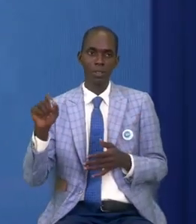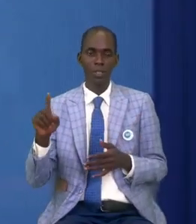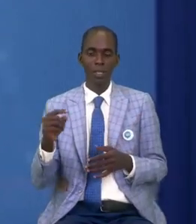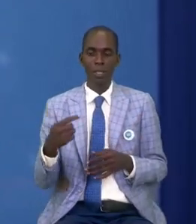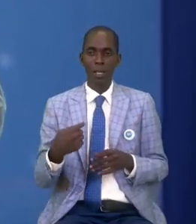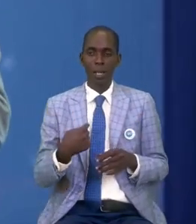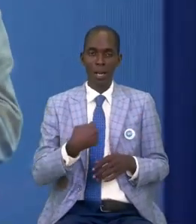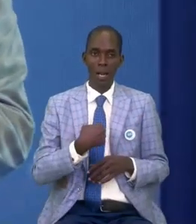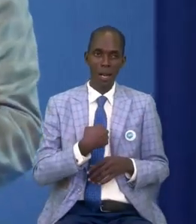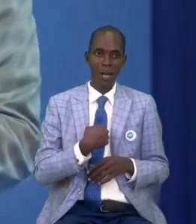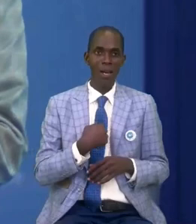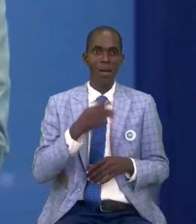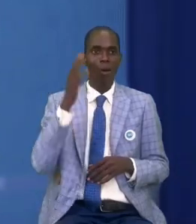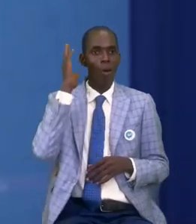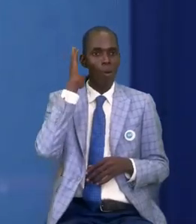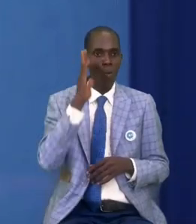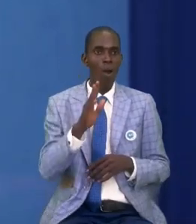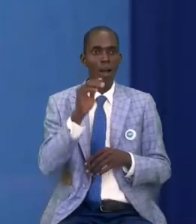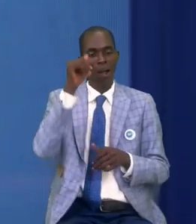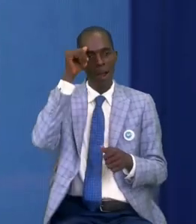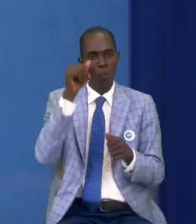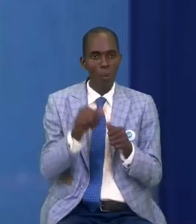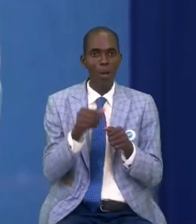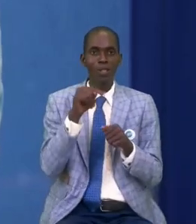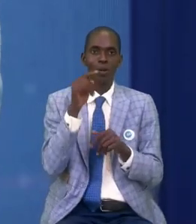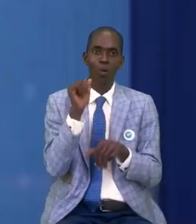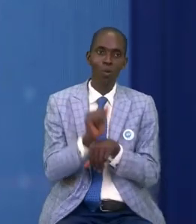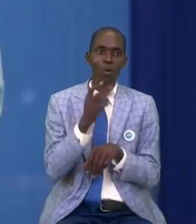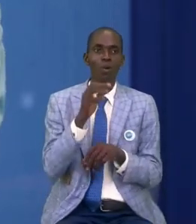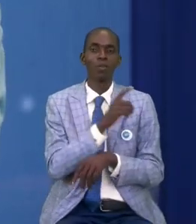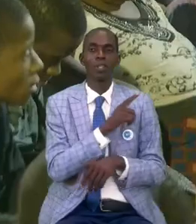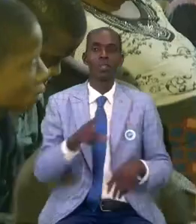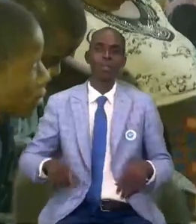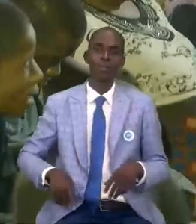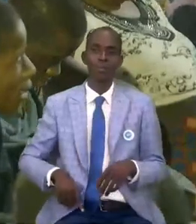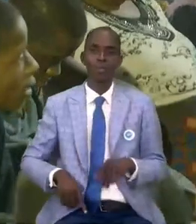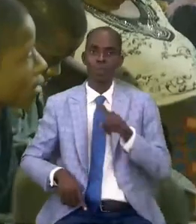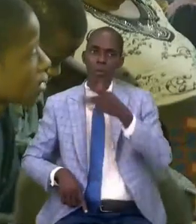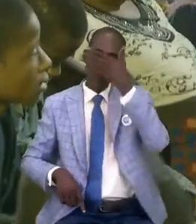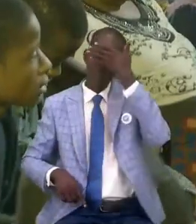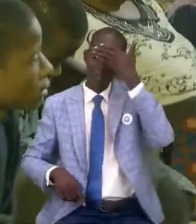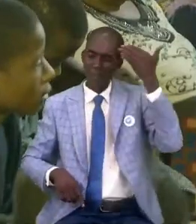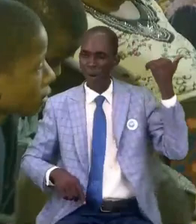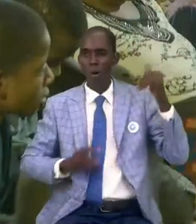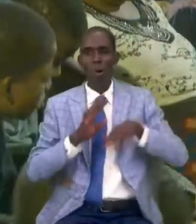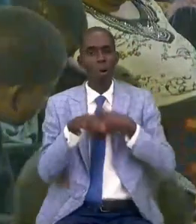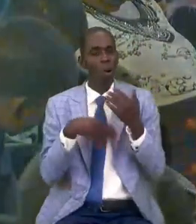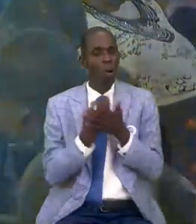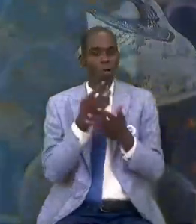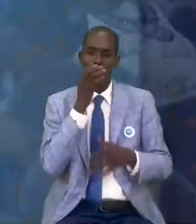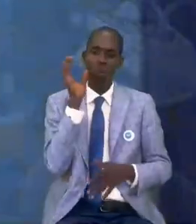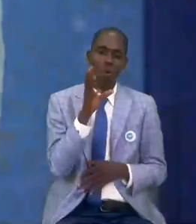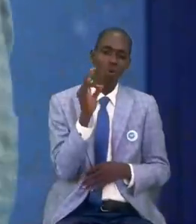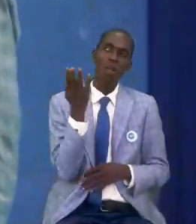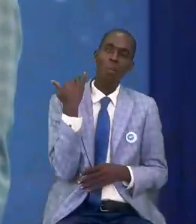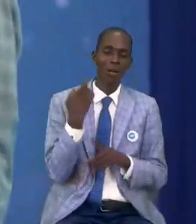Lord. You forget all the woe of the past from tonight. You'll forget all the